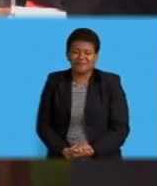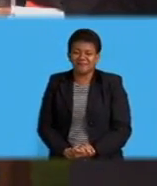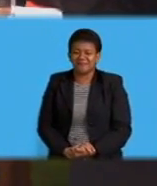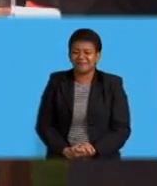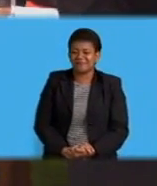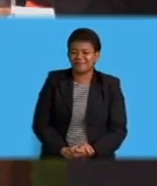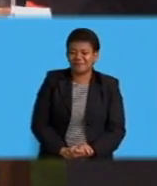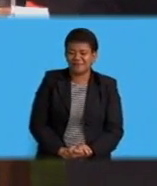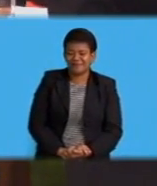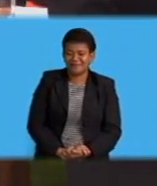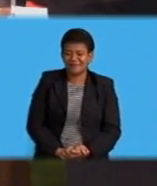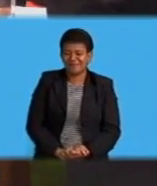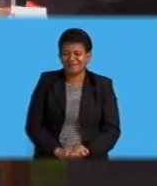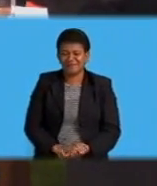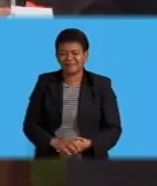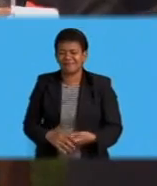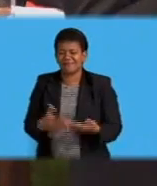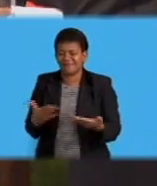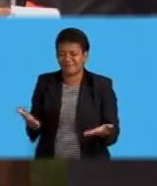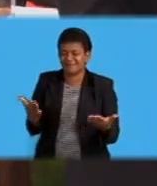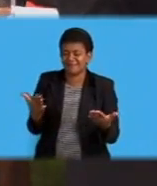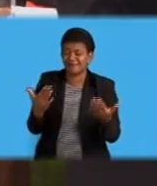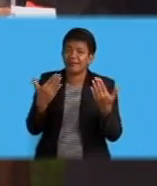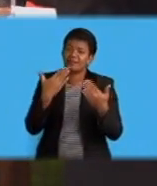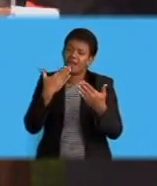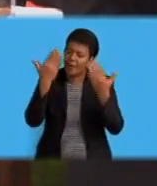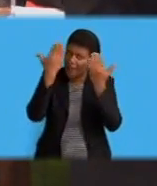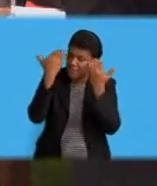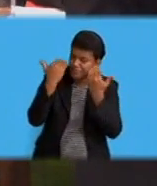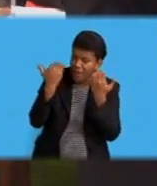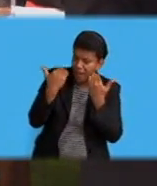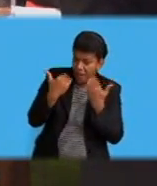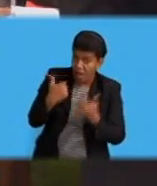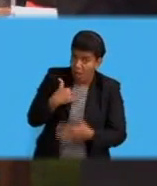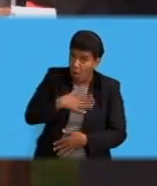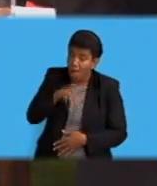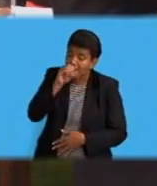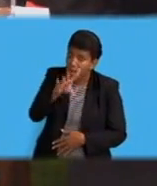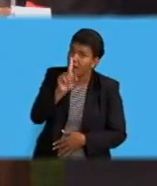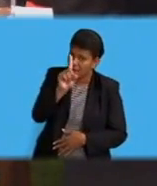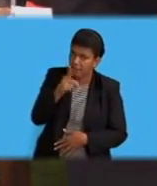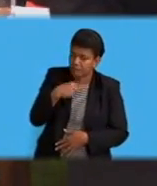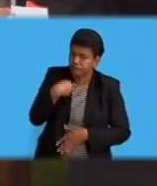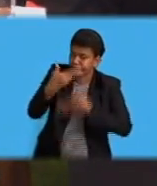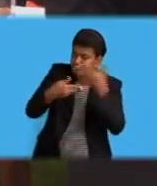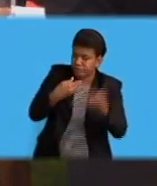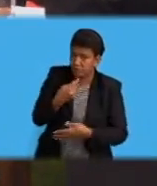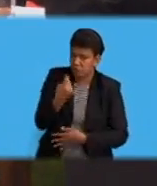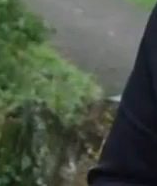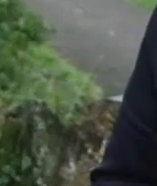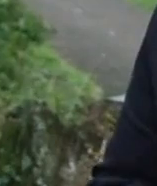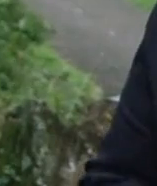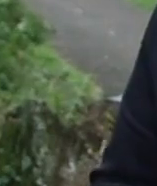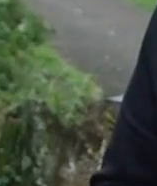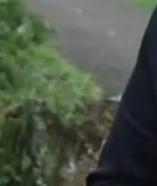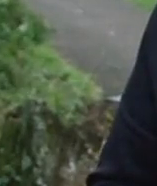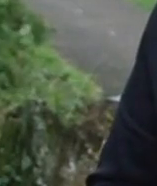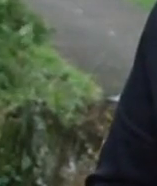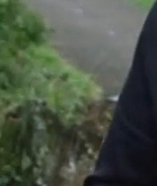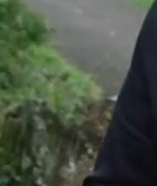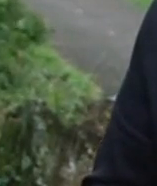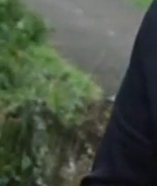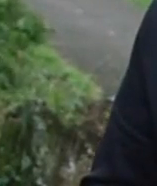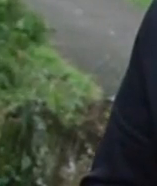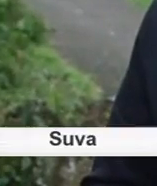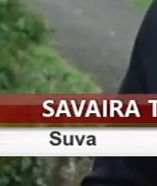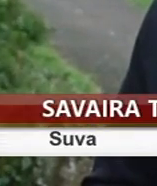Madam Speaker, and for that matter, I just want to tell the honourable member, we are looking at constructing dormitories in other campuses as well, Madam Speaker. In 2016, the